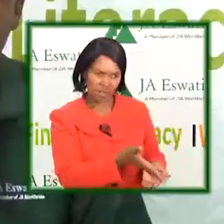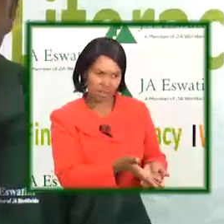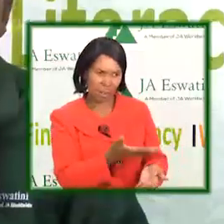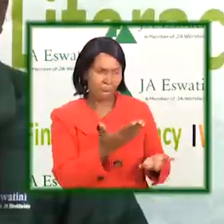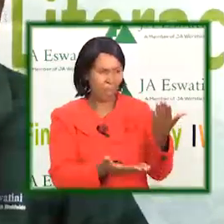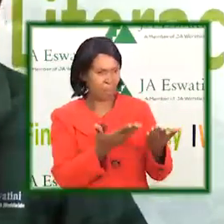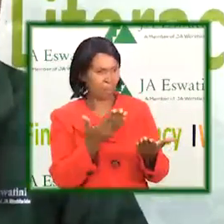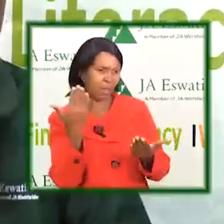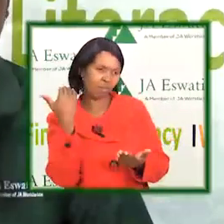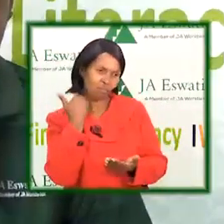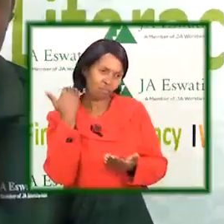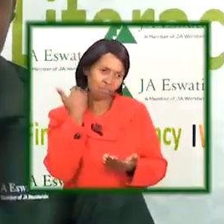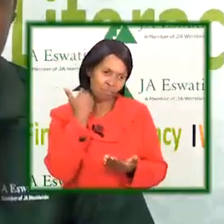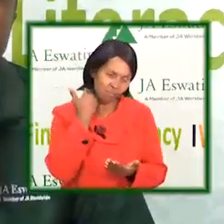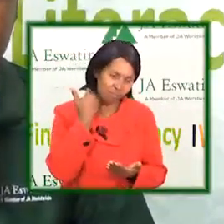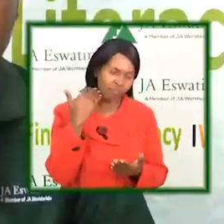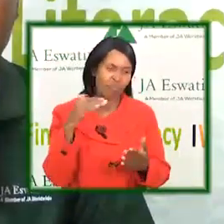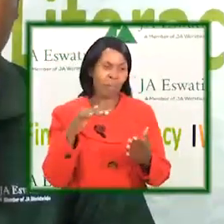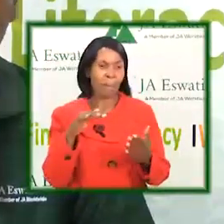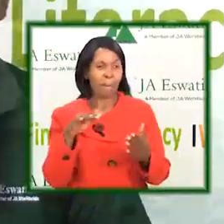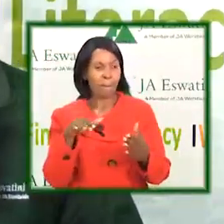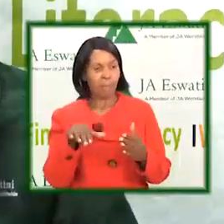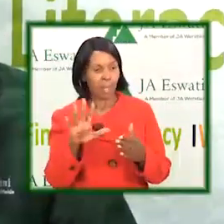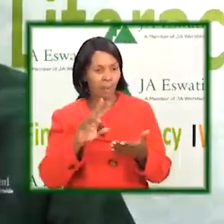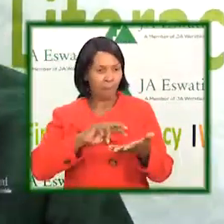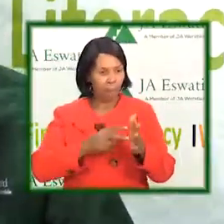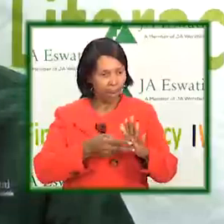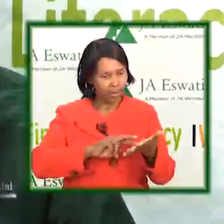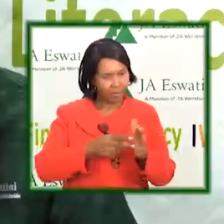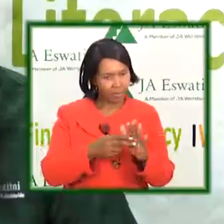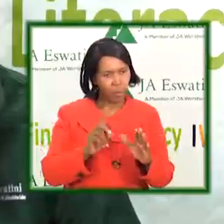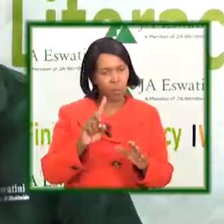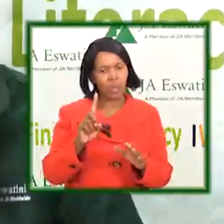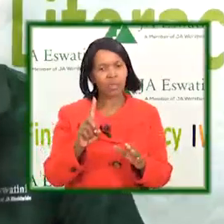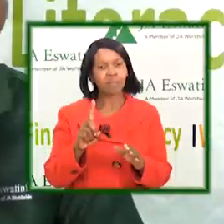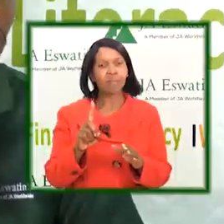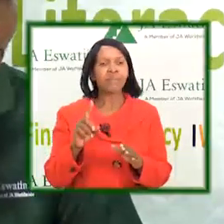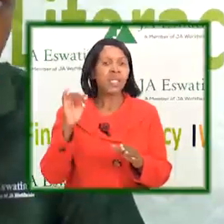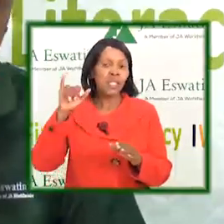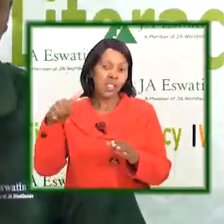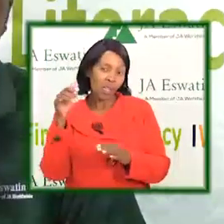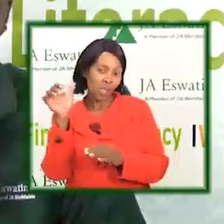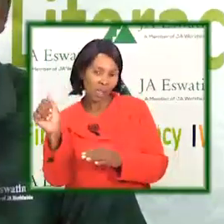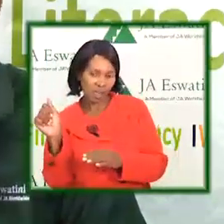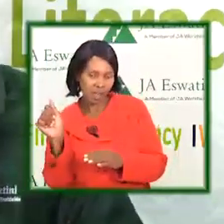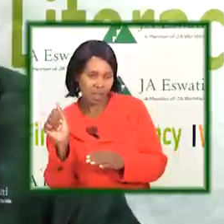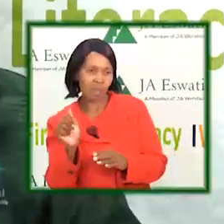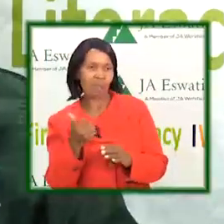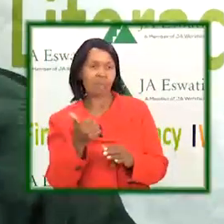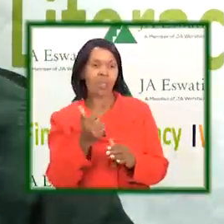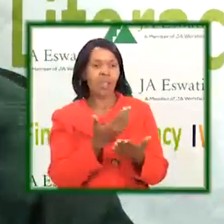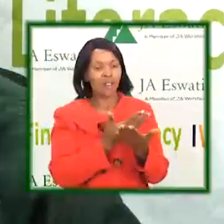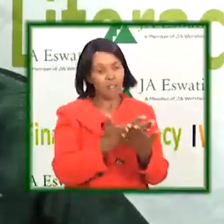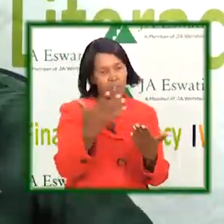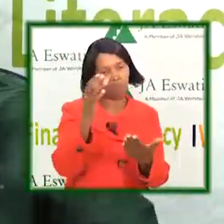start to produce, Junior Achievement has allowed us to increase the value of the share from 5 emalangeni, but we don't exceed